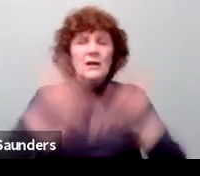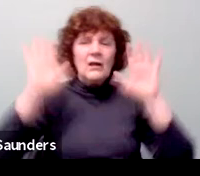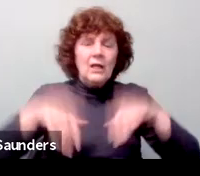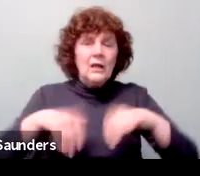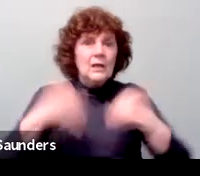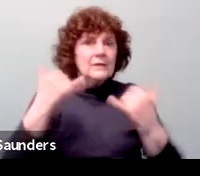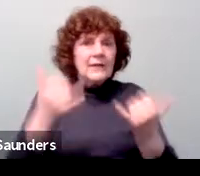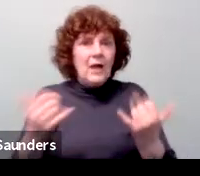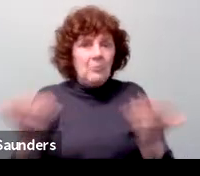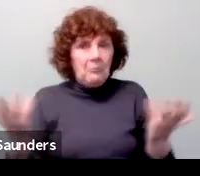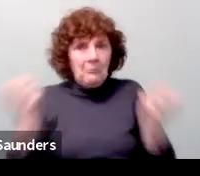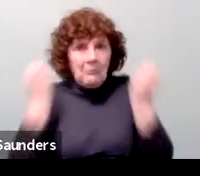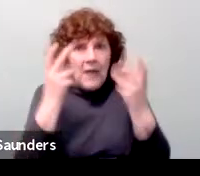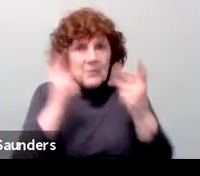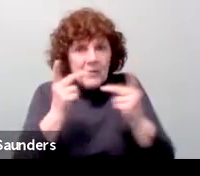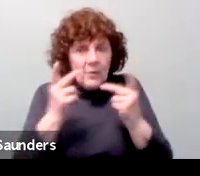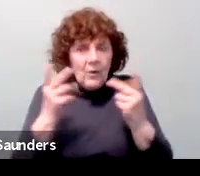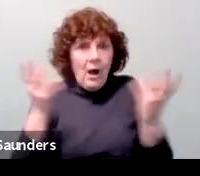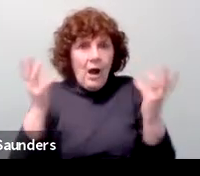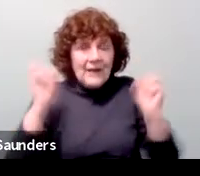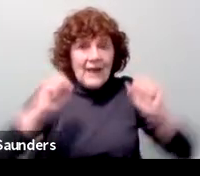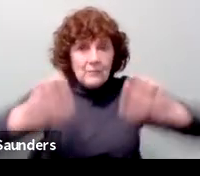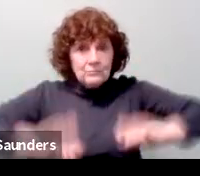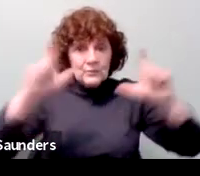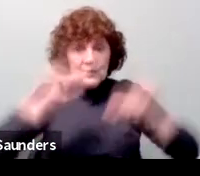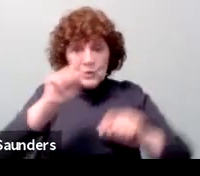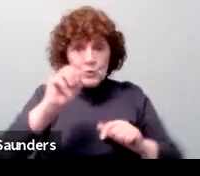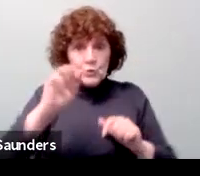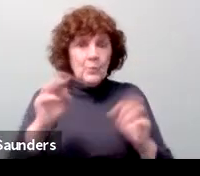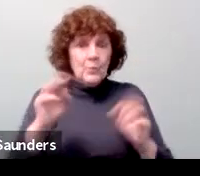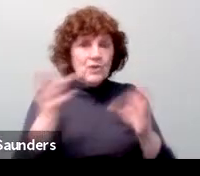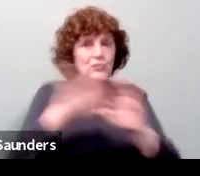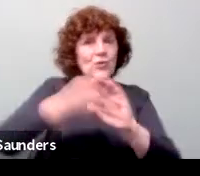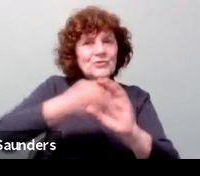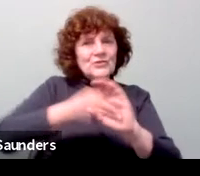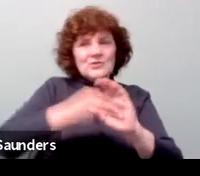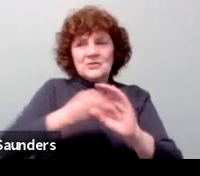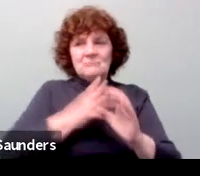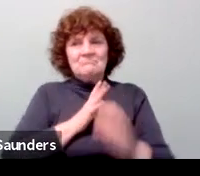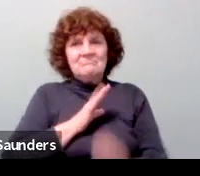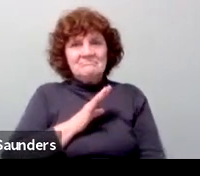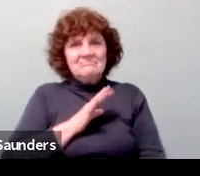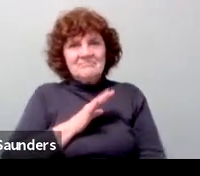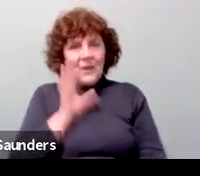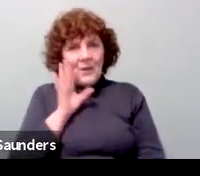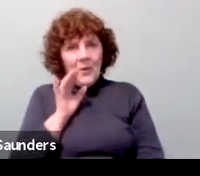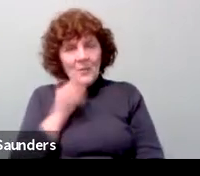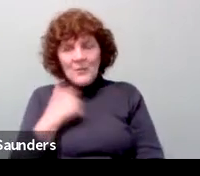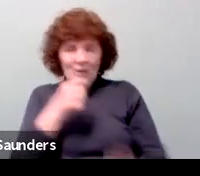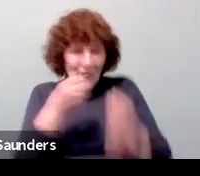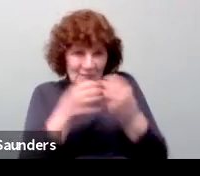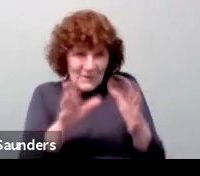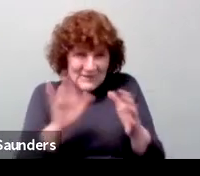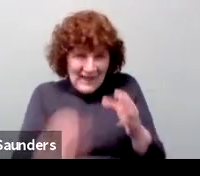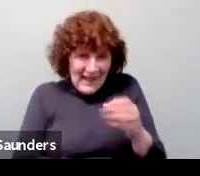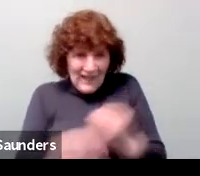on a Zoom. And so I'm hoping we won't lose the extra access that has given. The